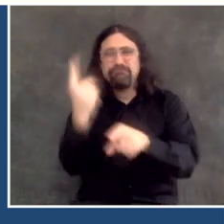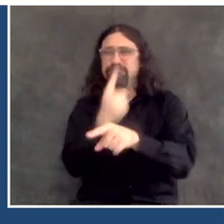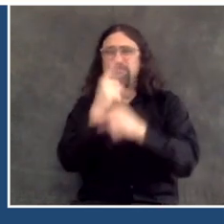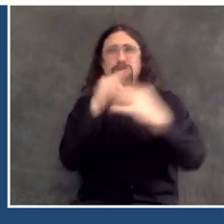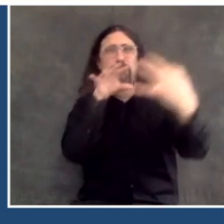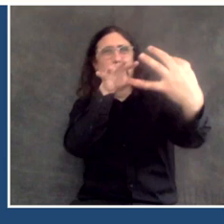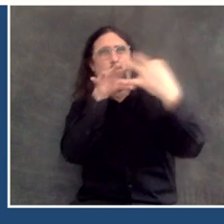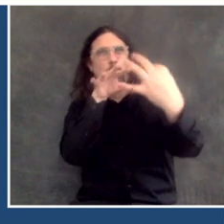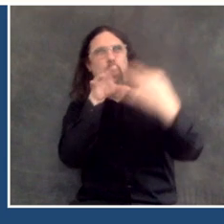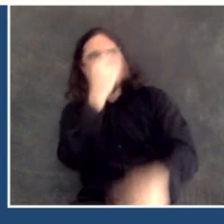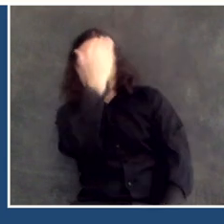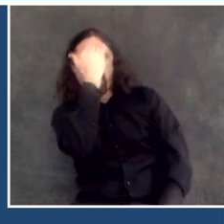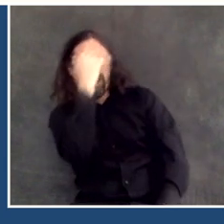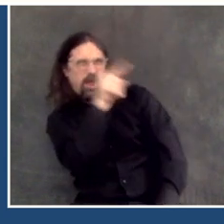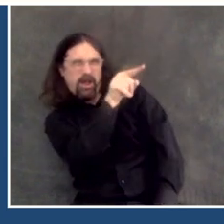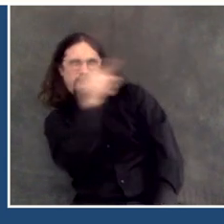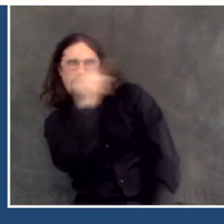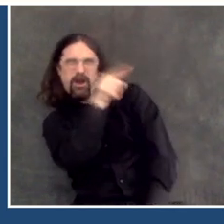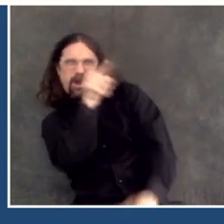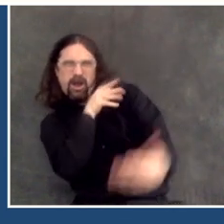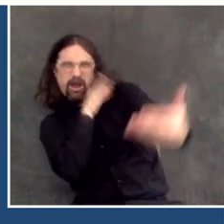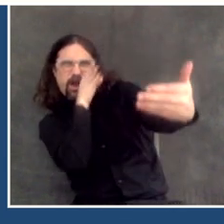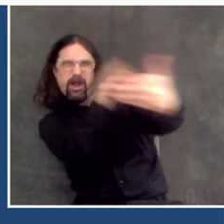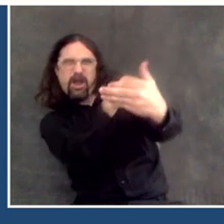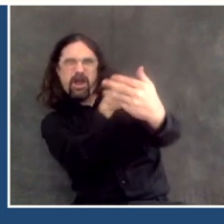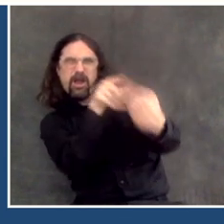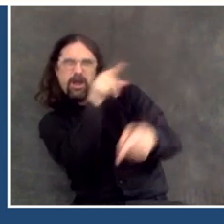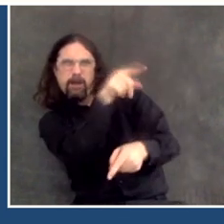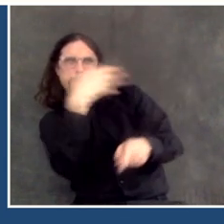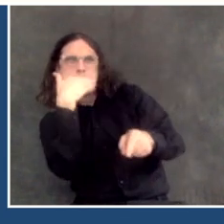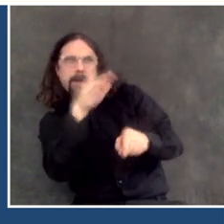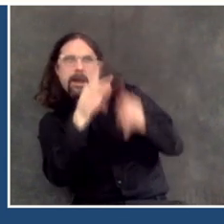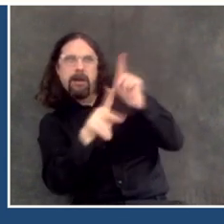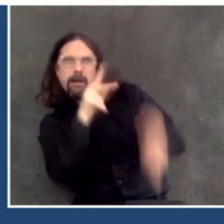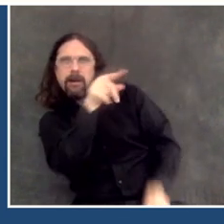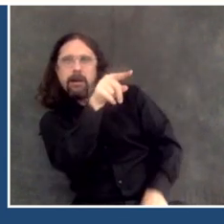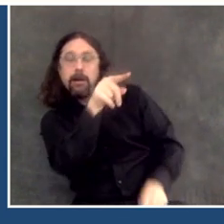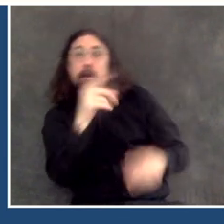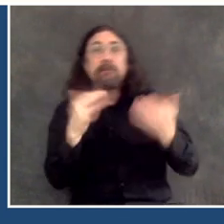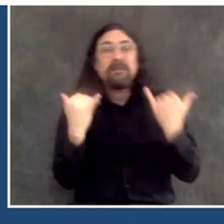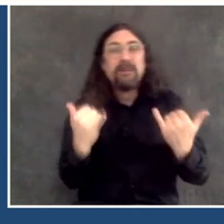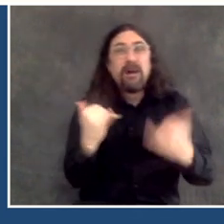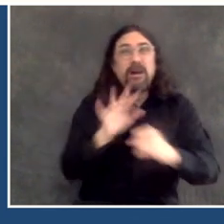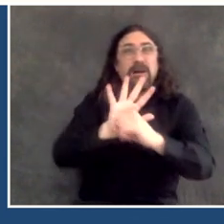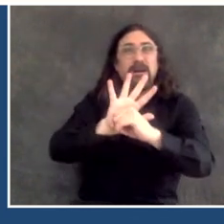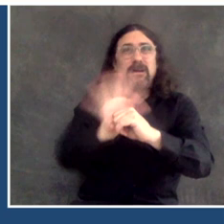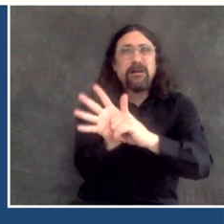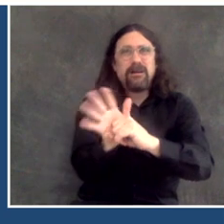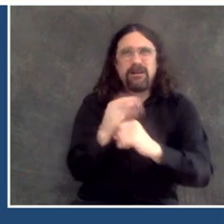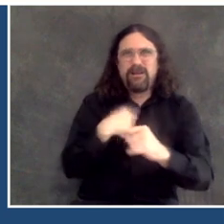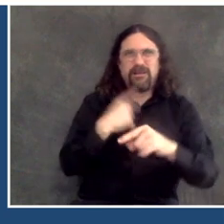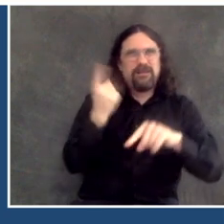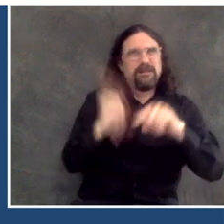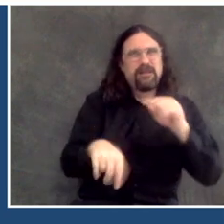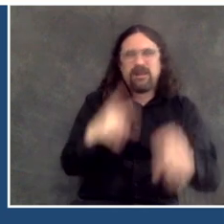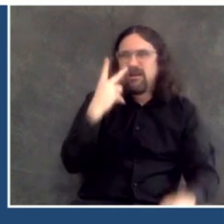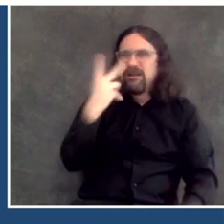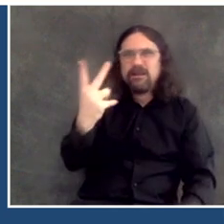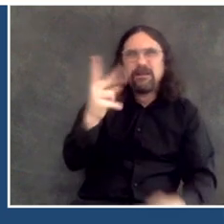if I told you that a country was attacking the United States of America, attacking our largest city and simultaneously attacking Florida, attacking